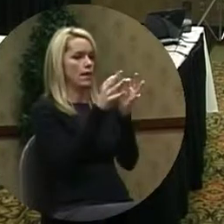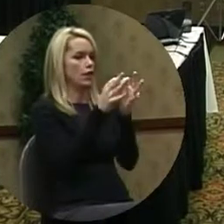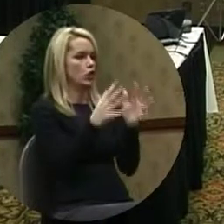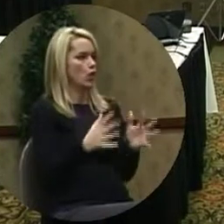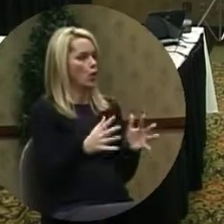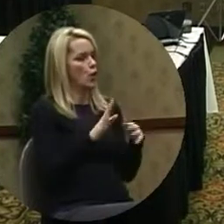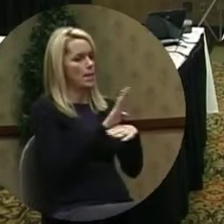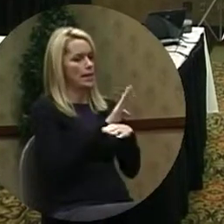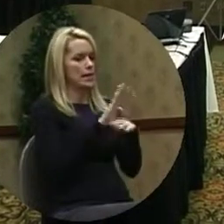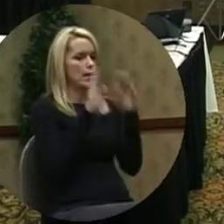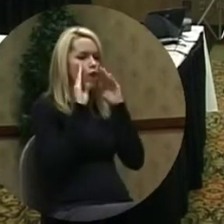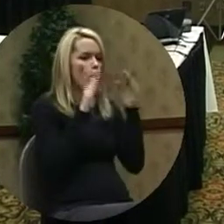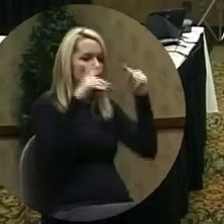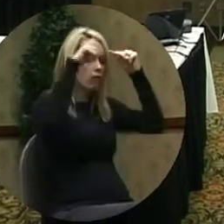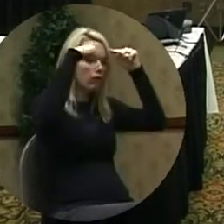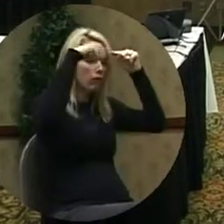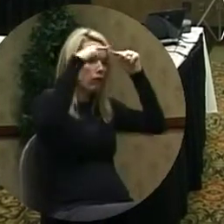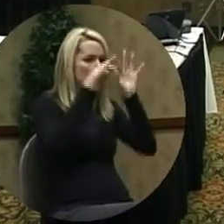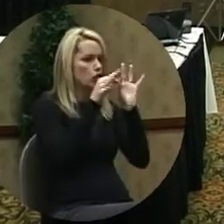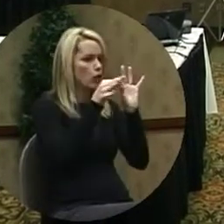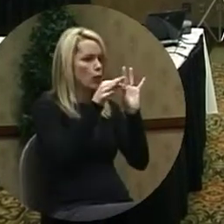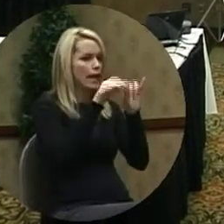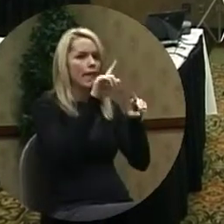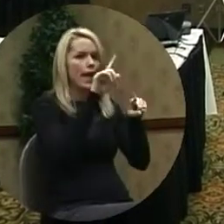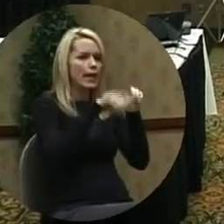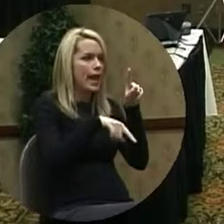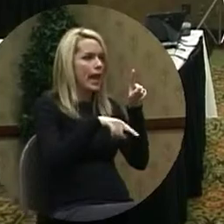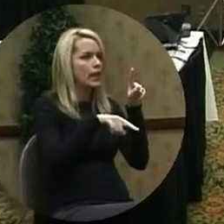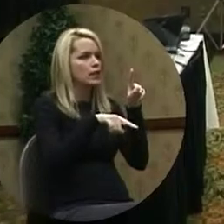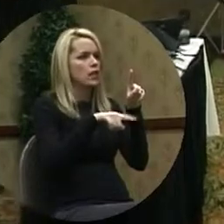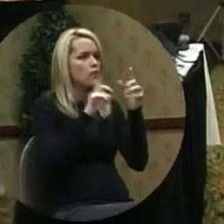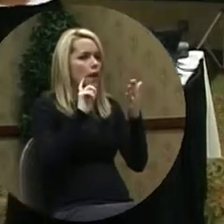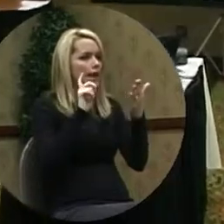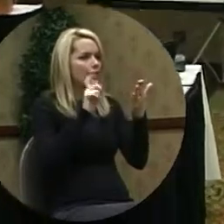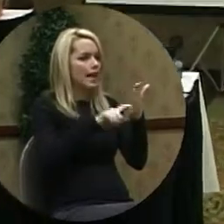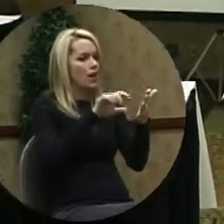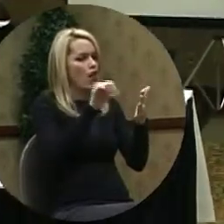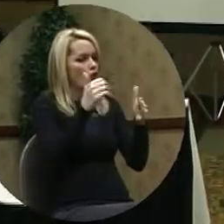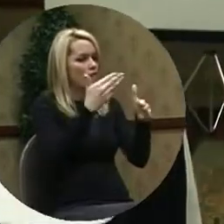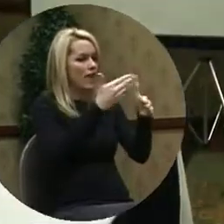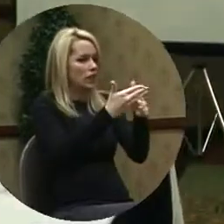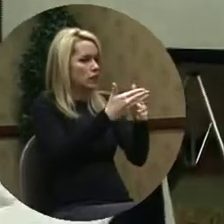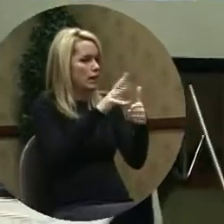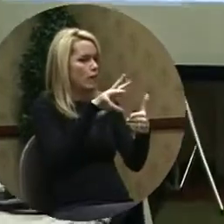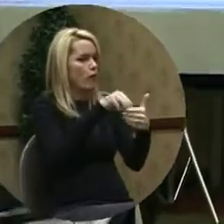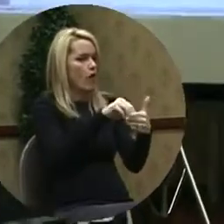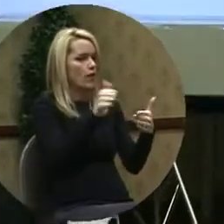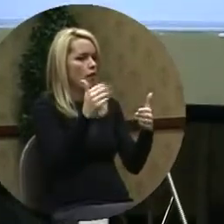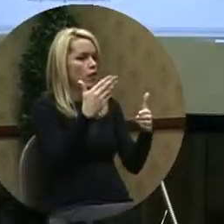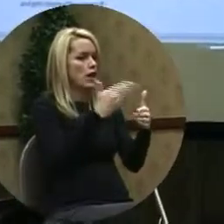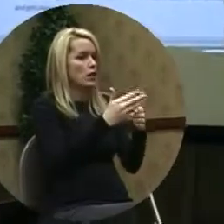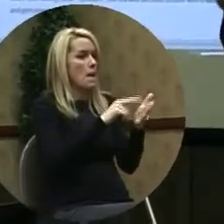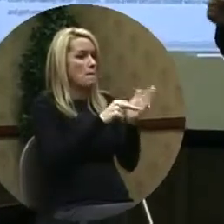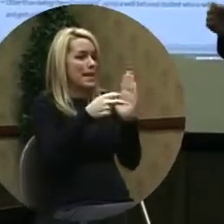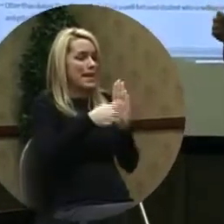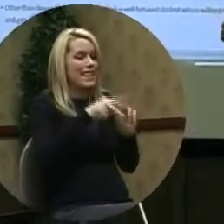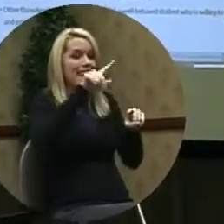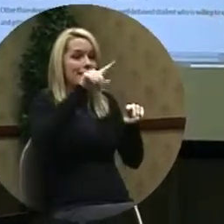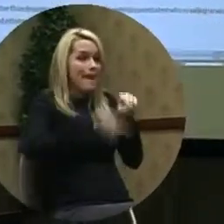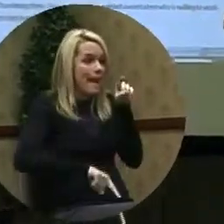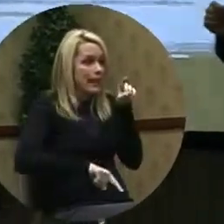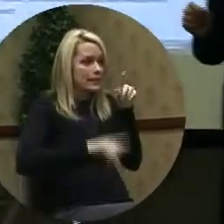busy interpreting, it's going to be very hard for them to be doing a lot of other kind of interventions. Now, that does not mean they can't be